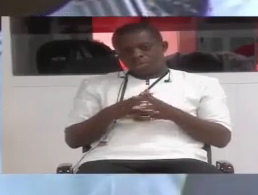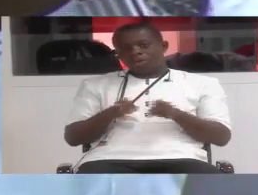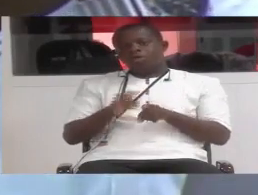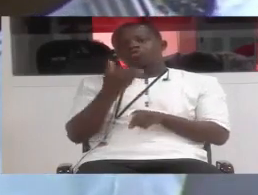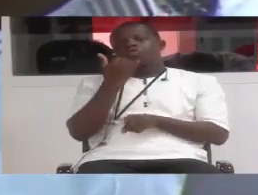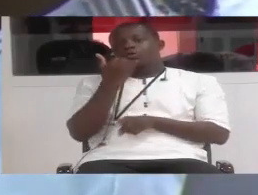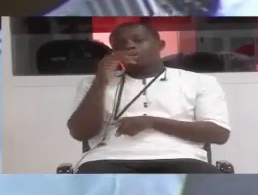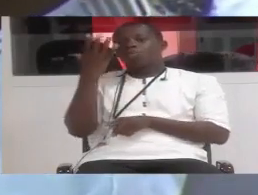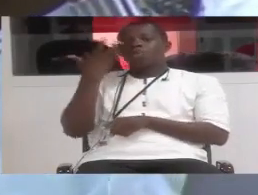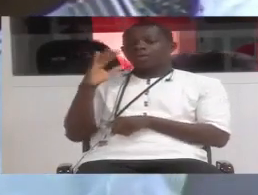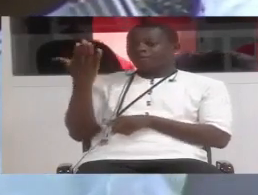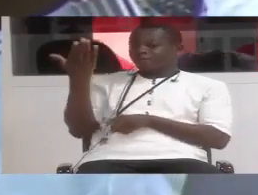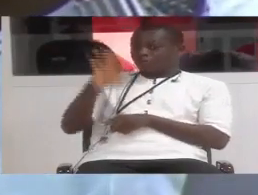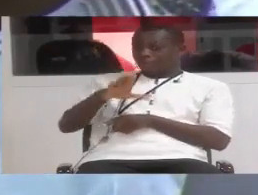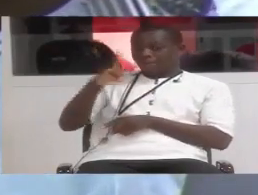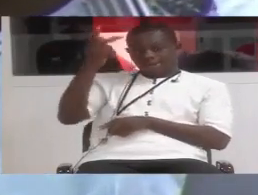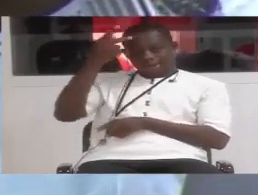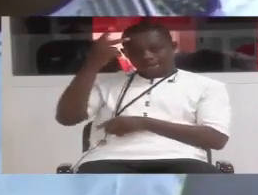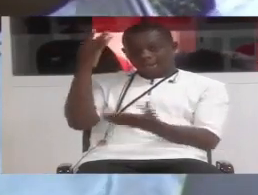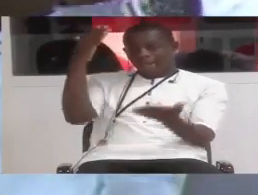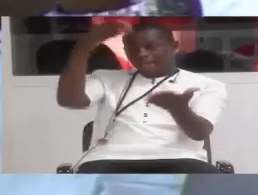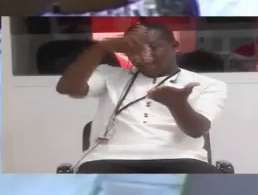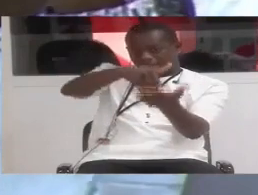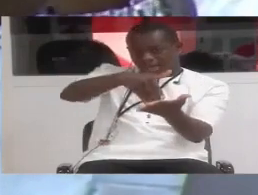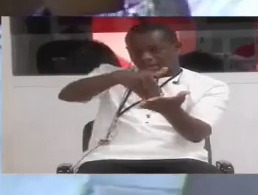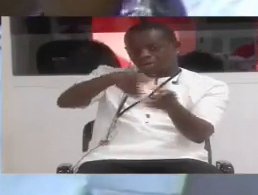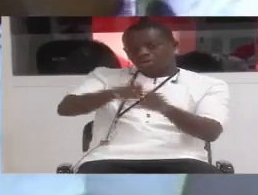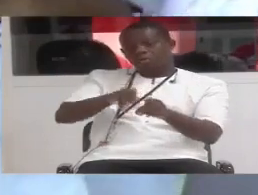Kanilay heading to Kamfenda. When you are coming from Kanilay heading towards